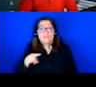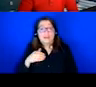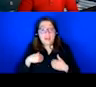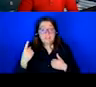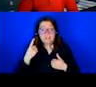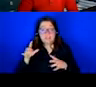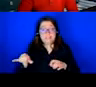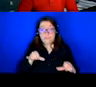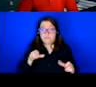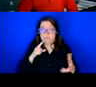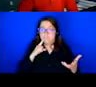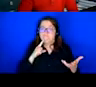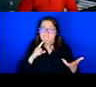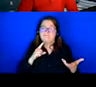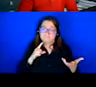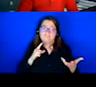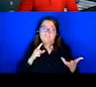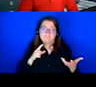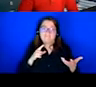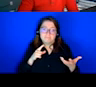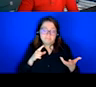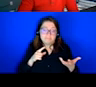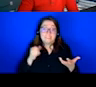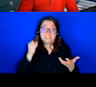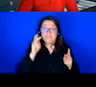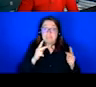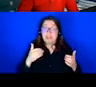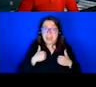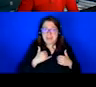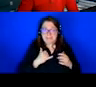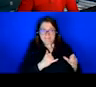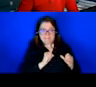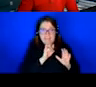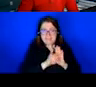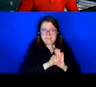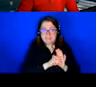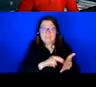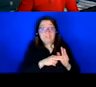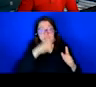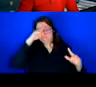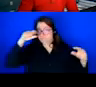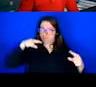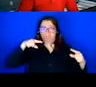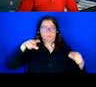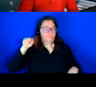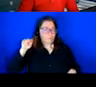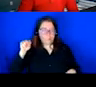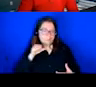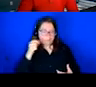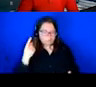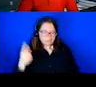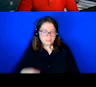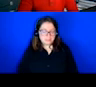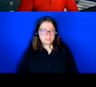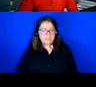hey, build on that too as well. You know, just because people have a shared identity doesn't mean they know very similar things too as well. And there's lots